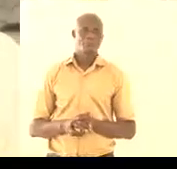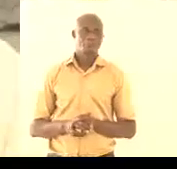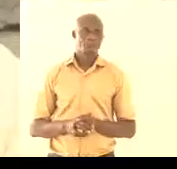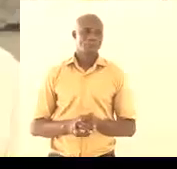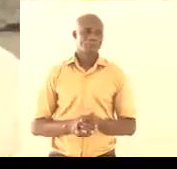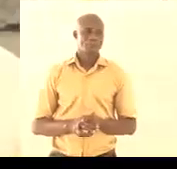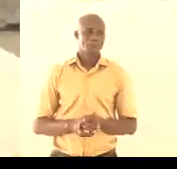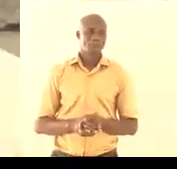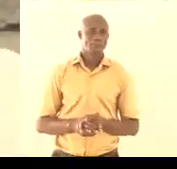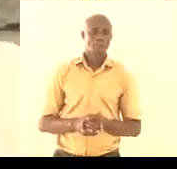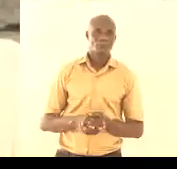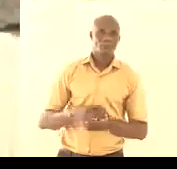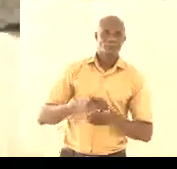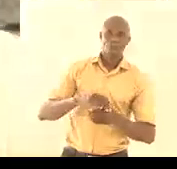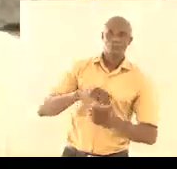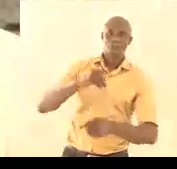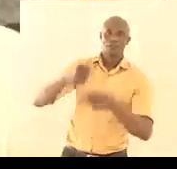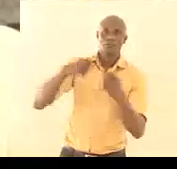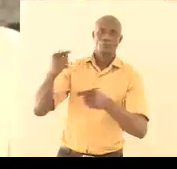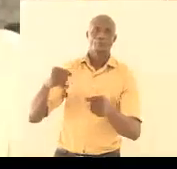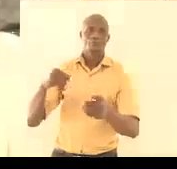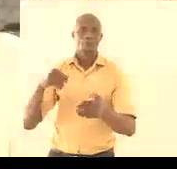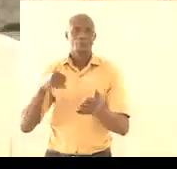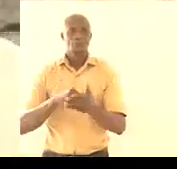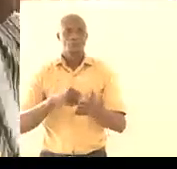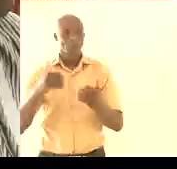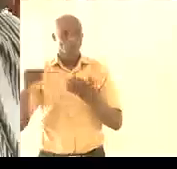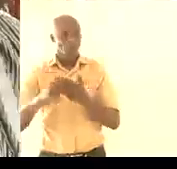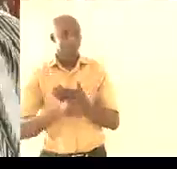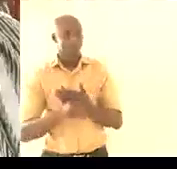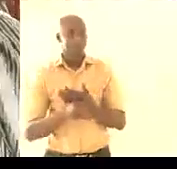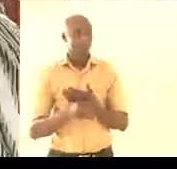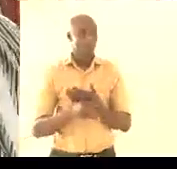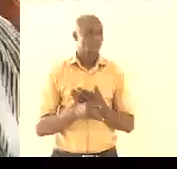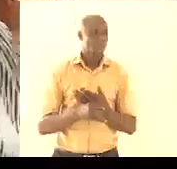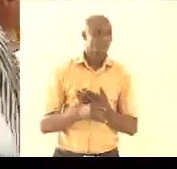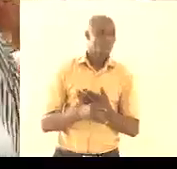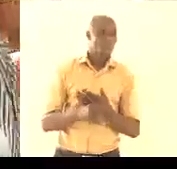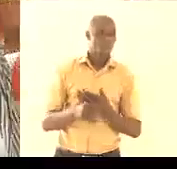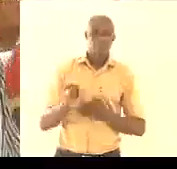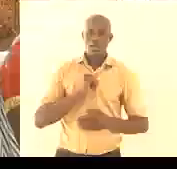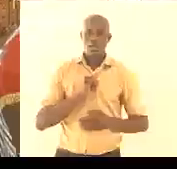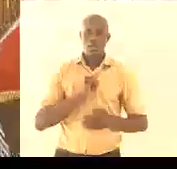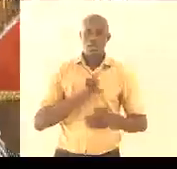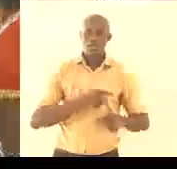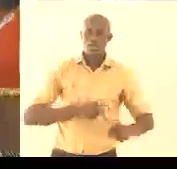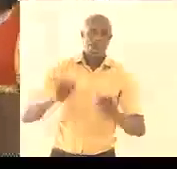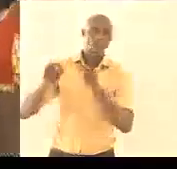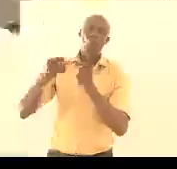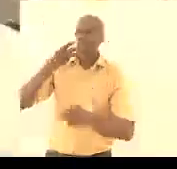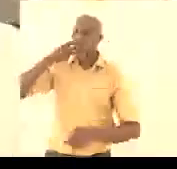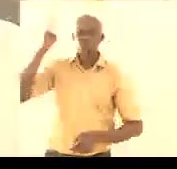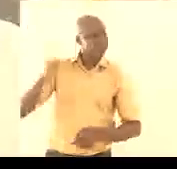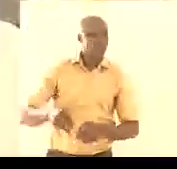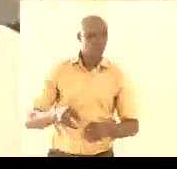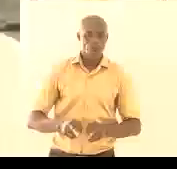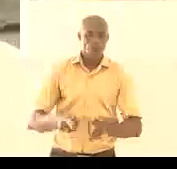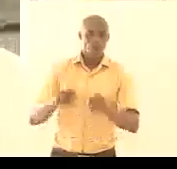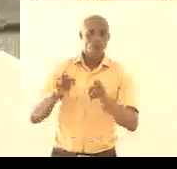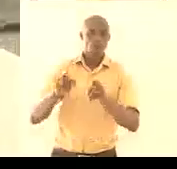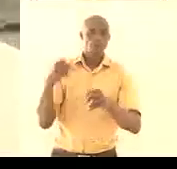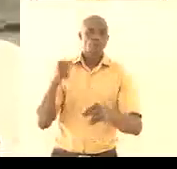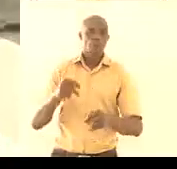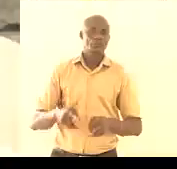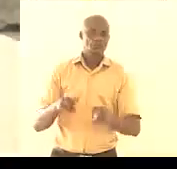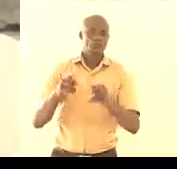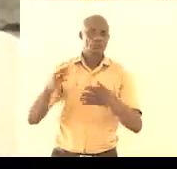went to preach retreat in Ado Ekiti, and I traveled in one of the worst roads in the country. The